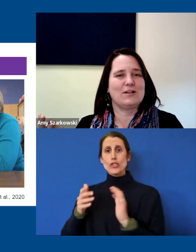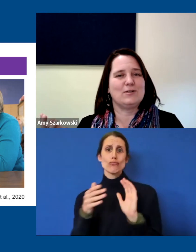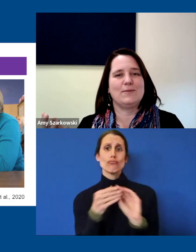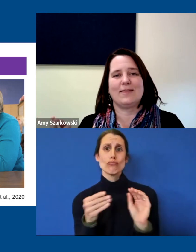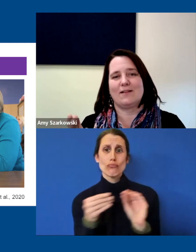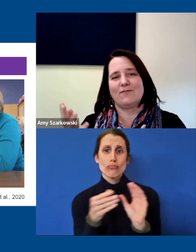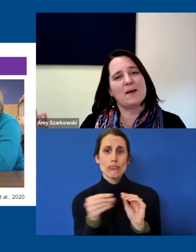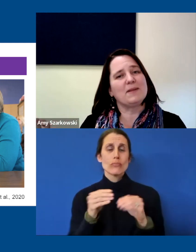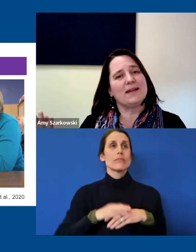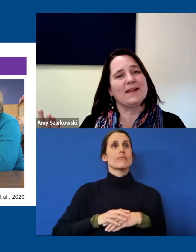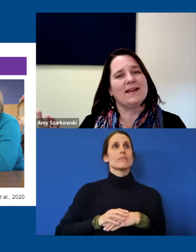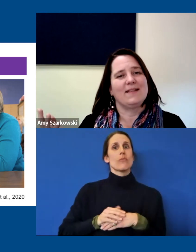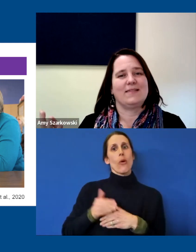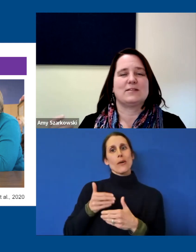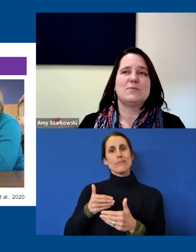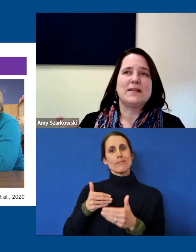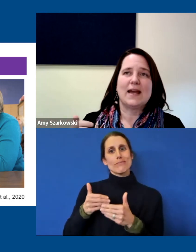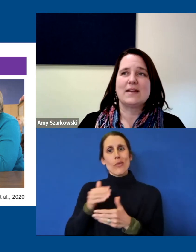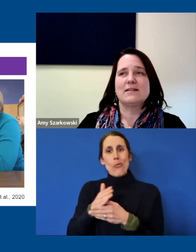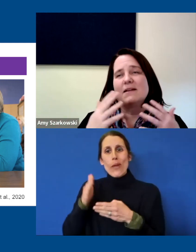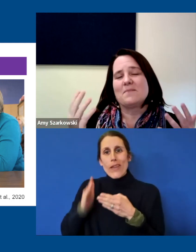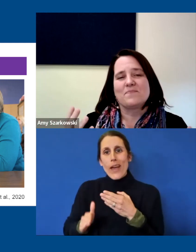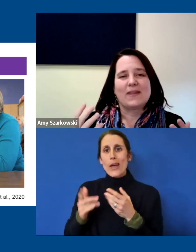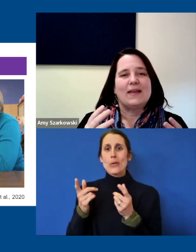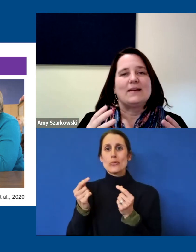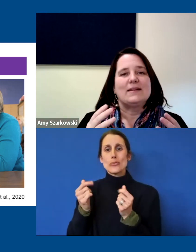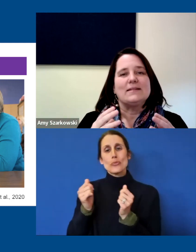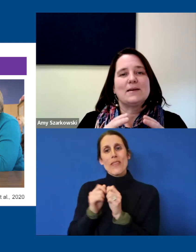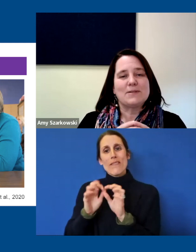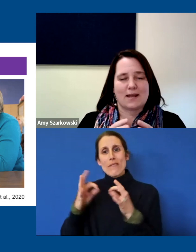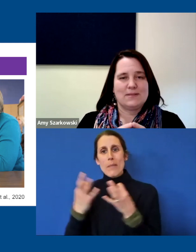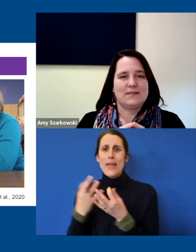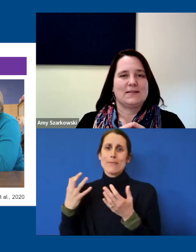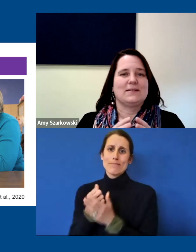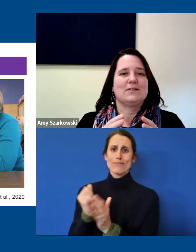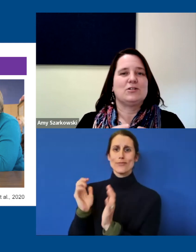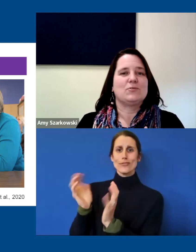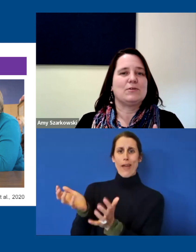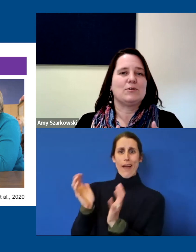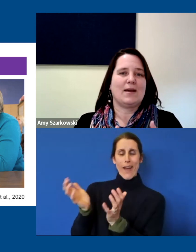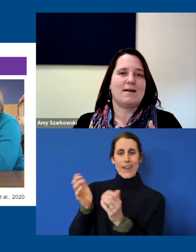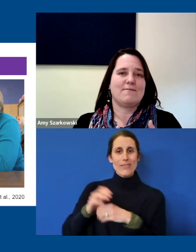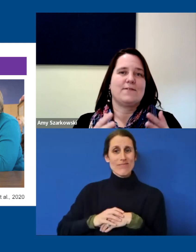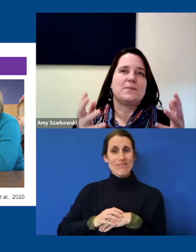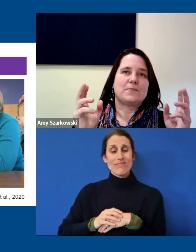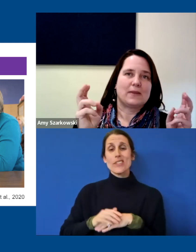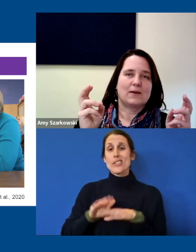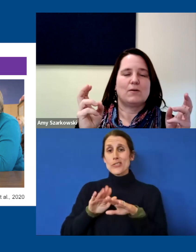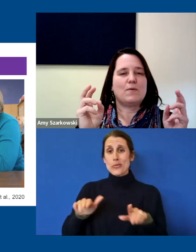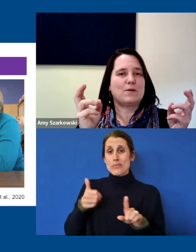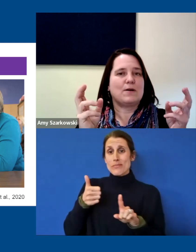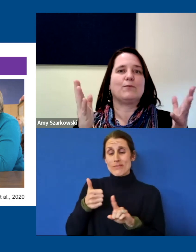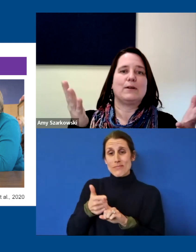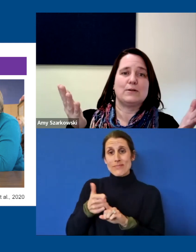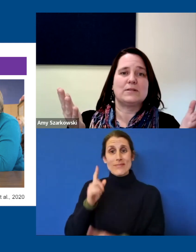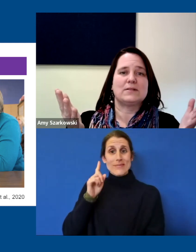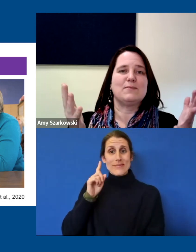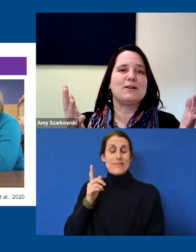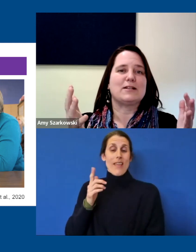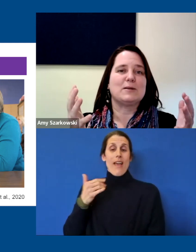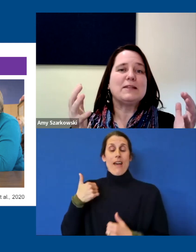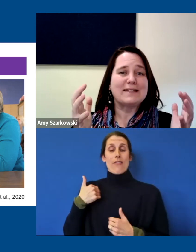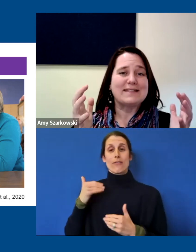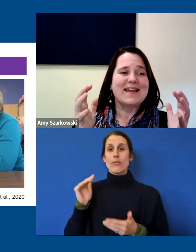that they're going to do with their family this weekend. Sometimes children who have quote unquote